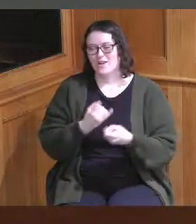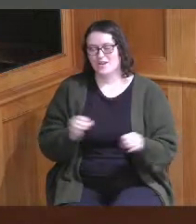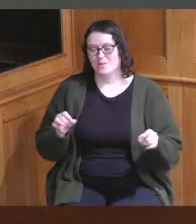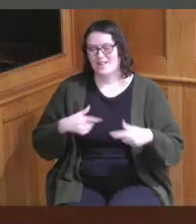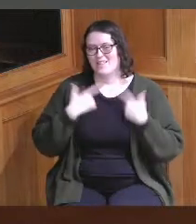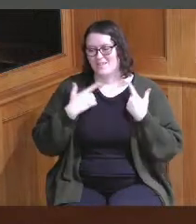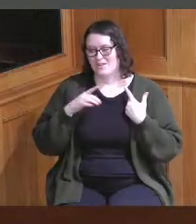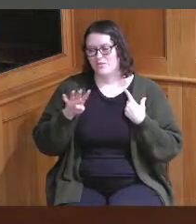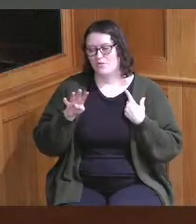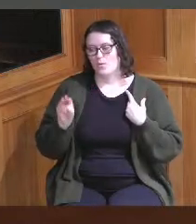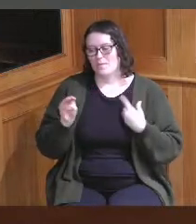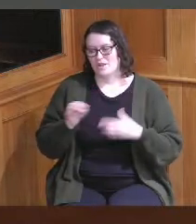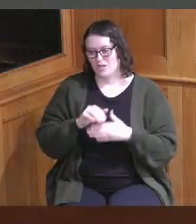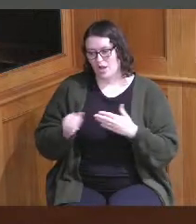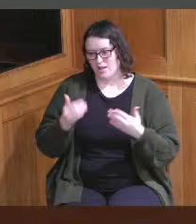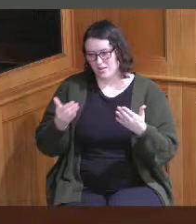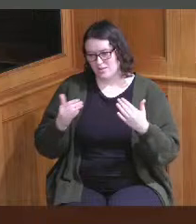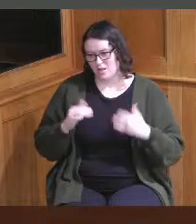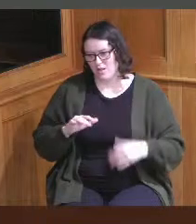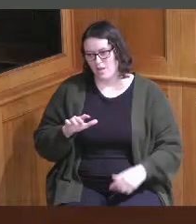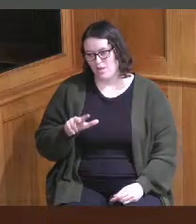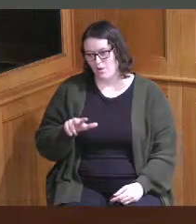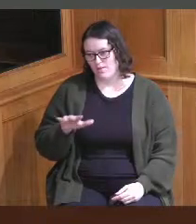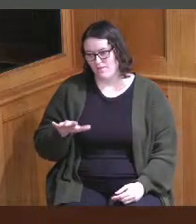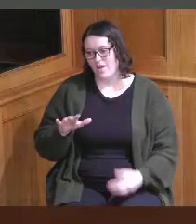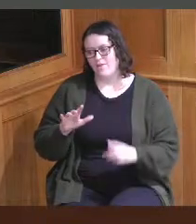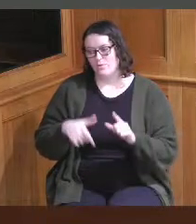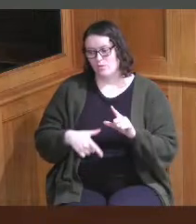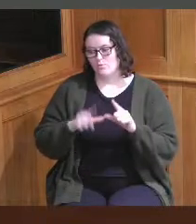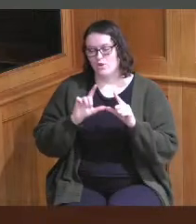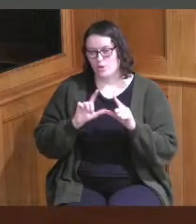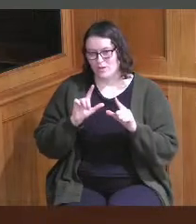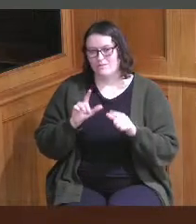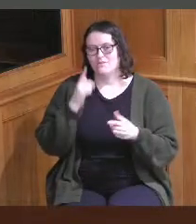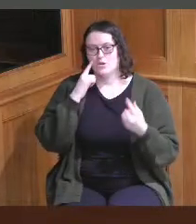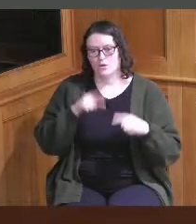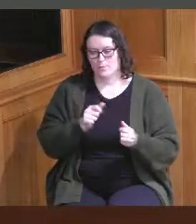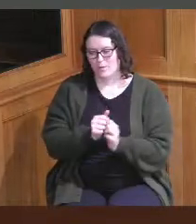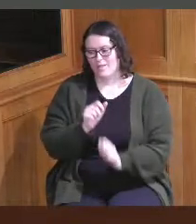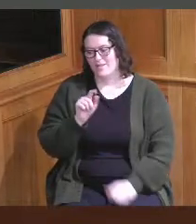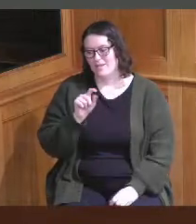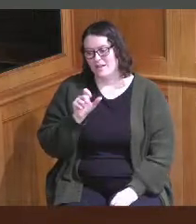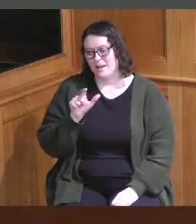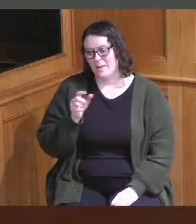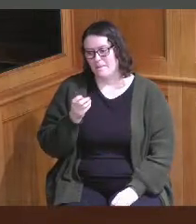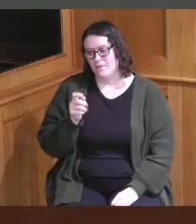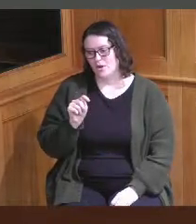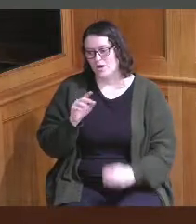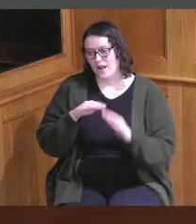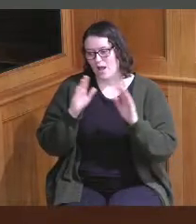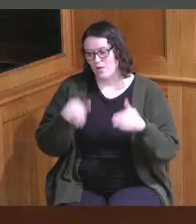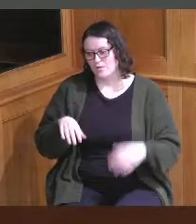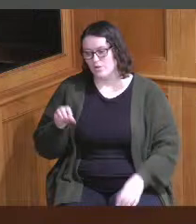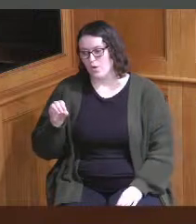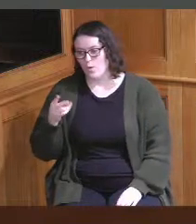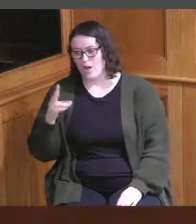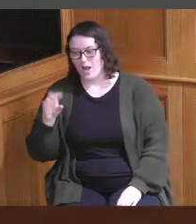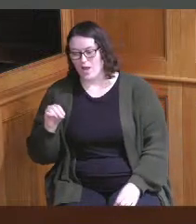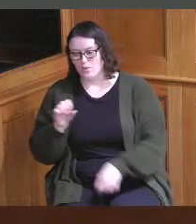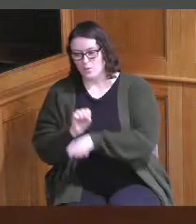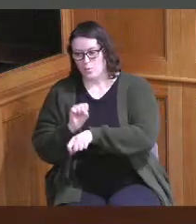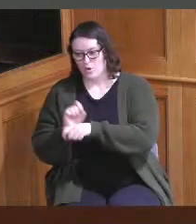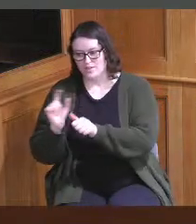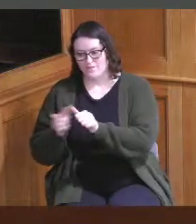million. Item 35 is a renewal agreement with Talbert House for Ohio Works First work